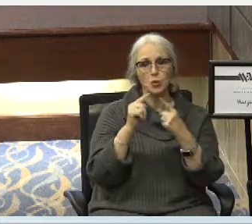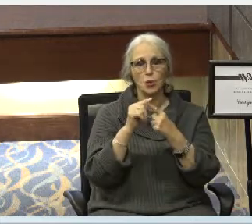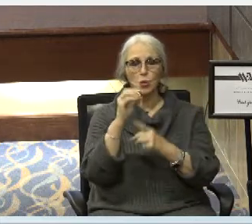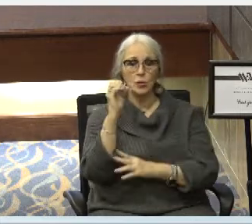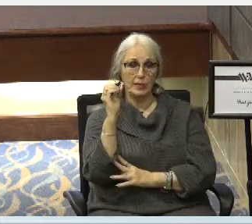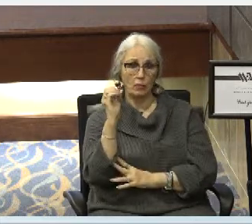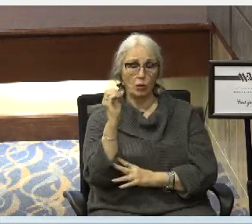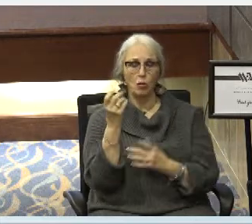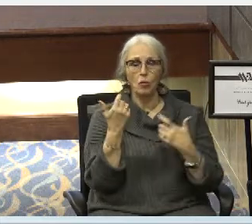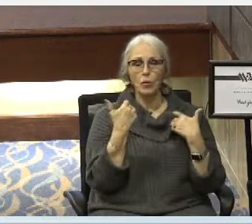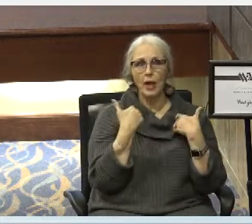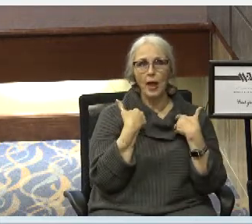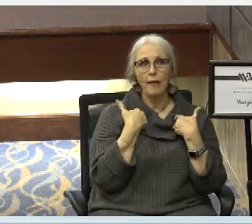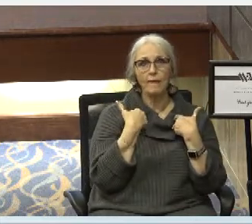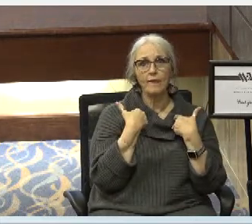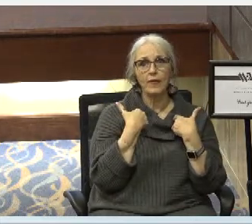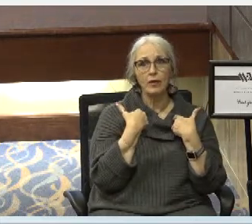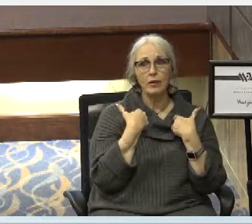did have